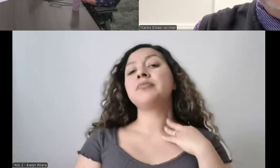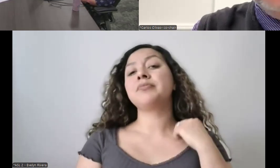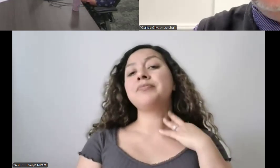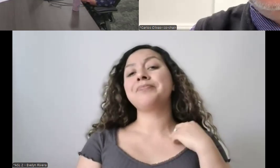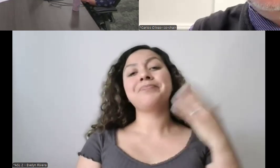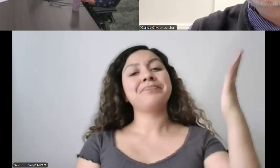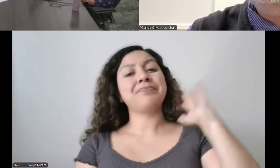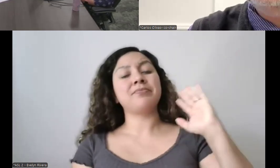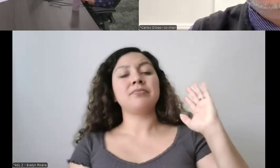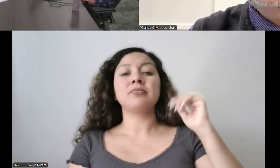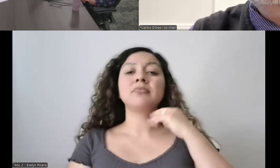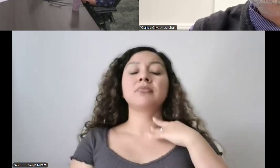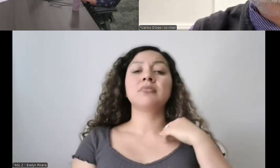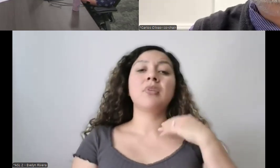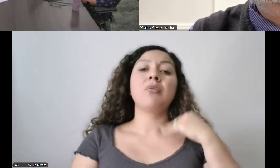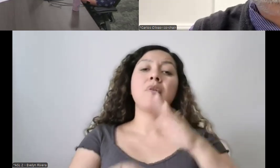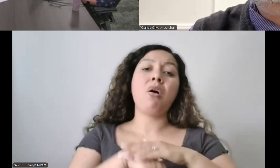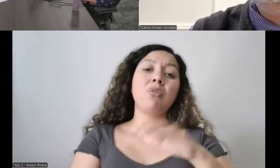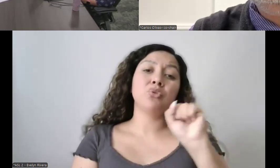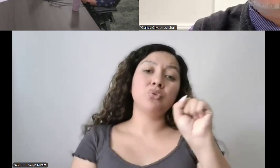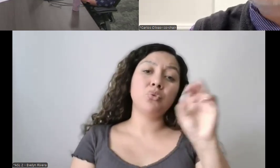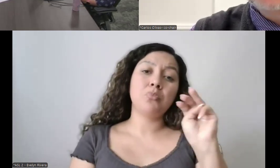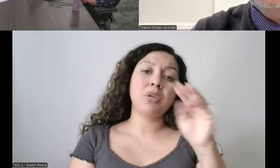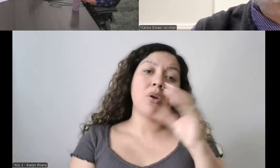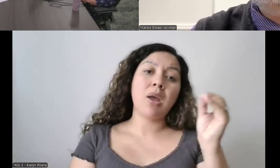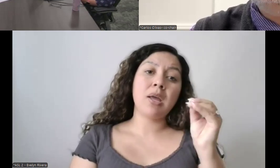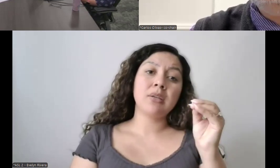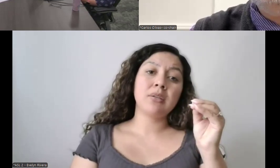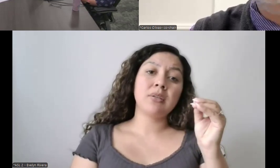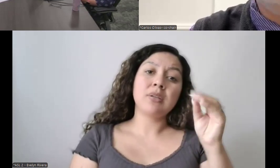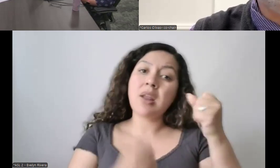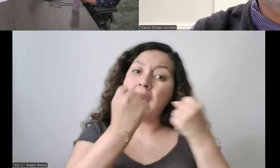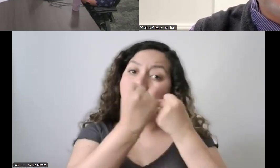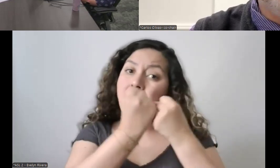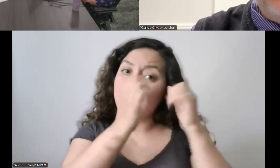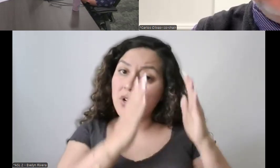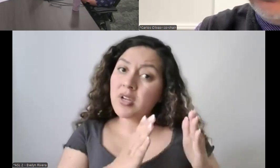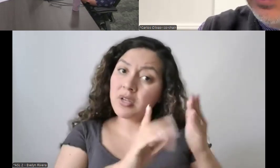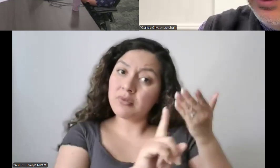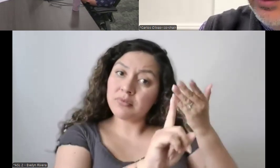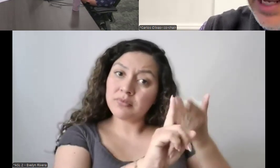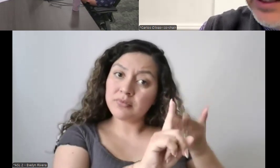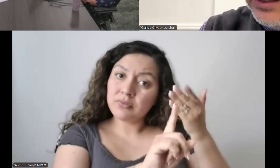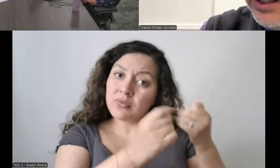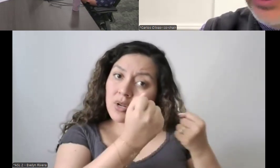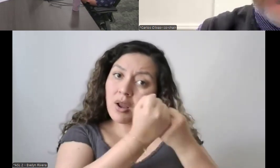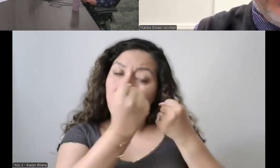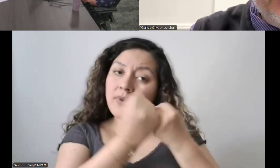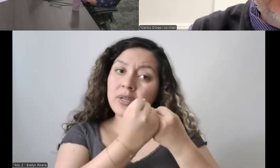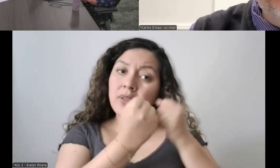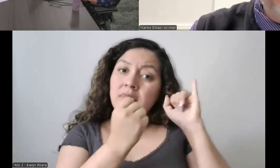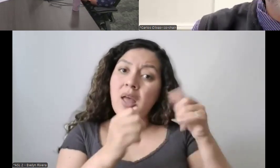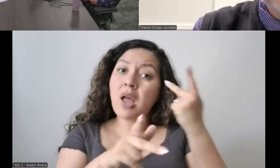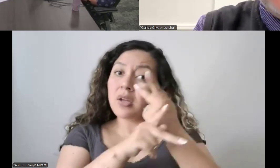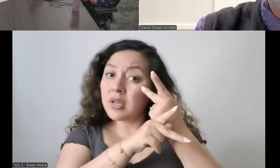social media and a advocate pretty much was advocating that